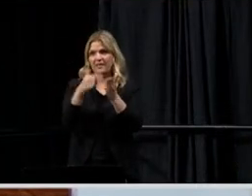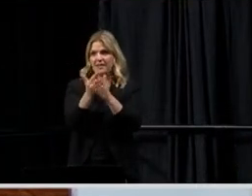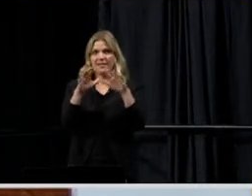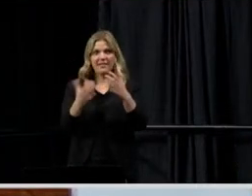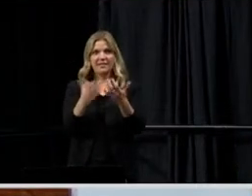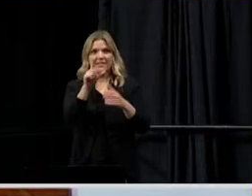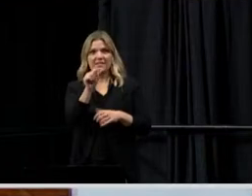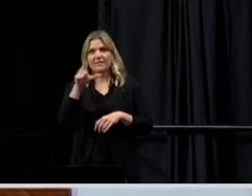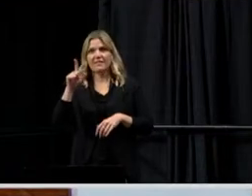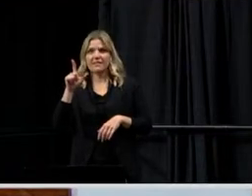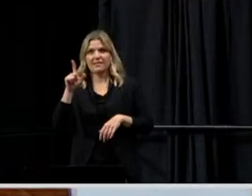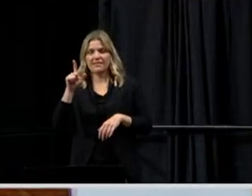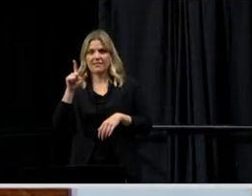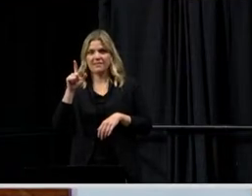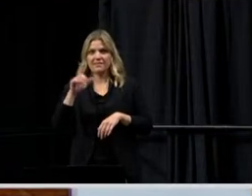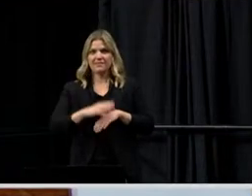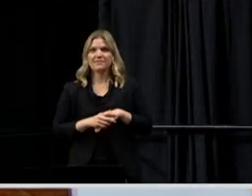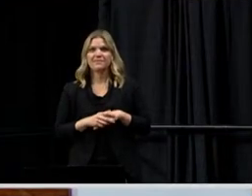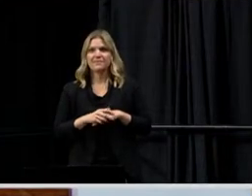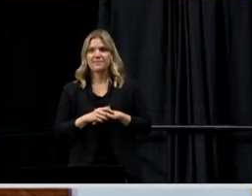of 2021.